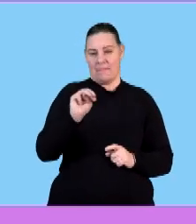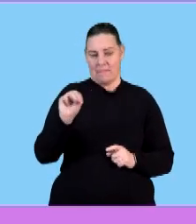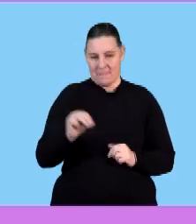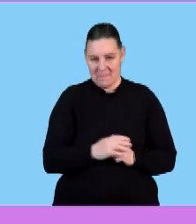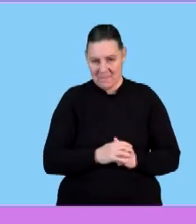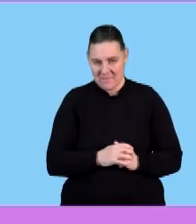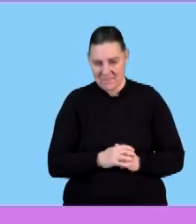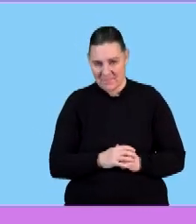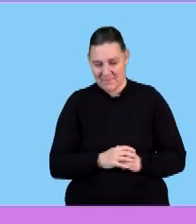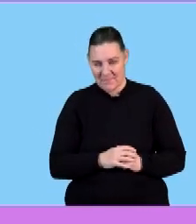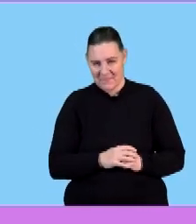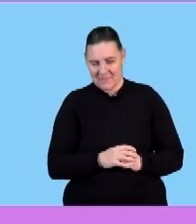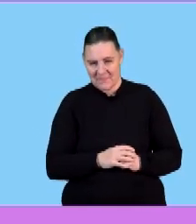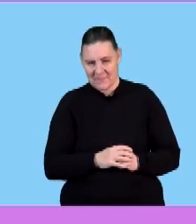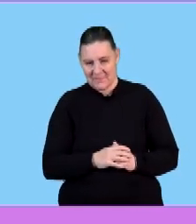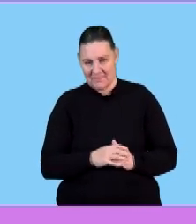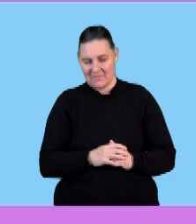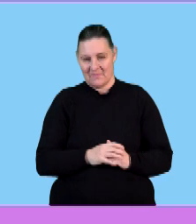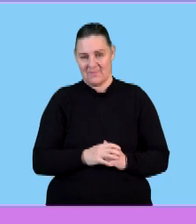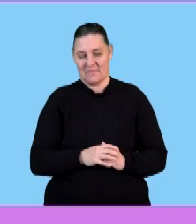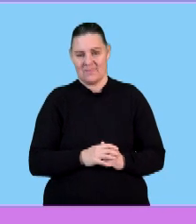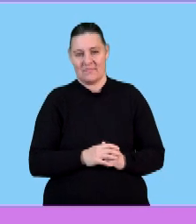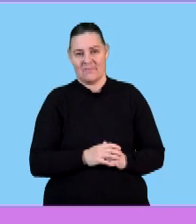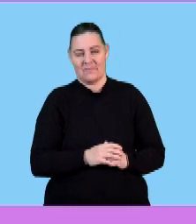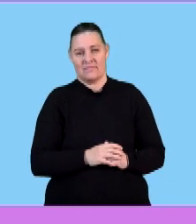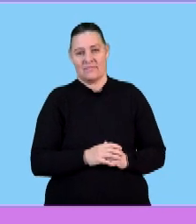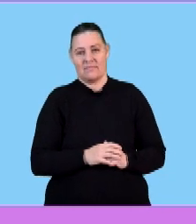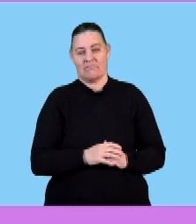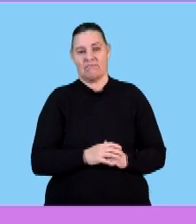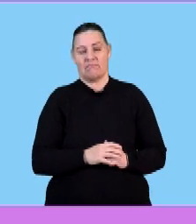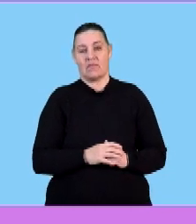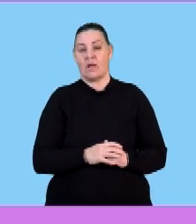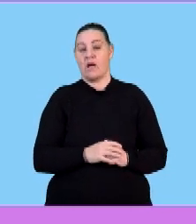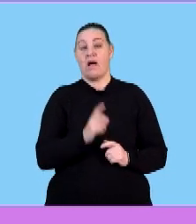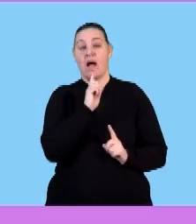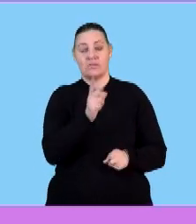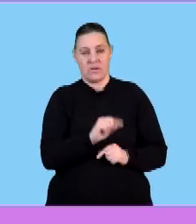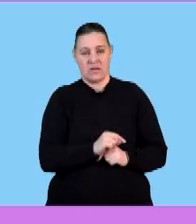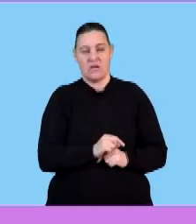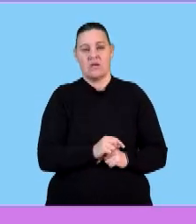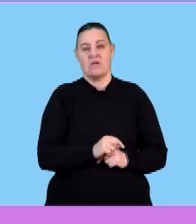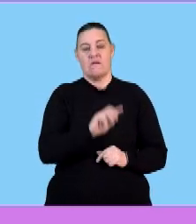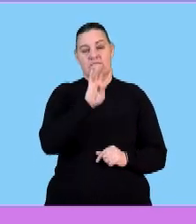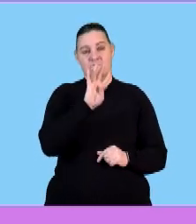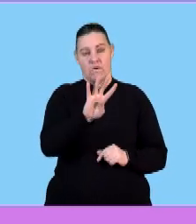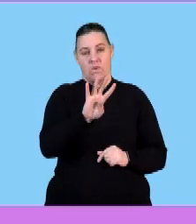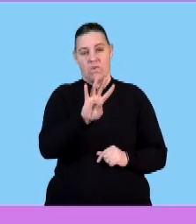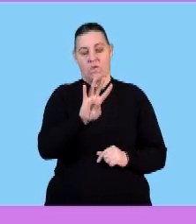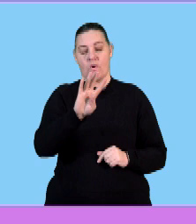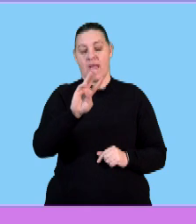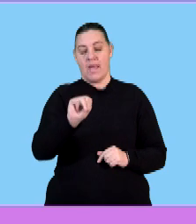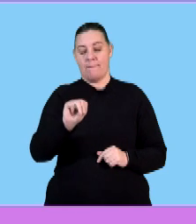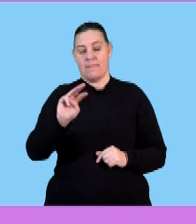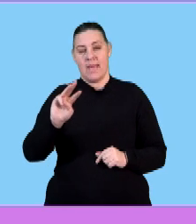you want to talk fancy words, multiply by height, which is 1, and this gives me 4